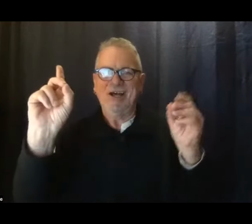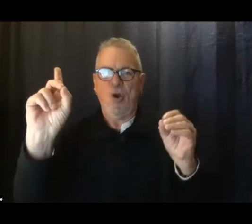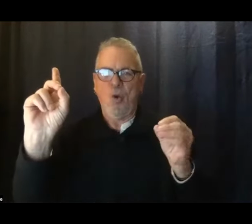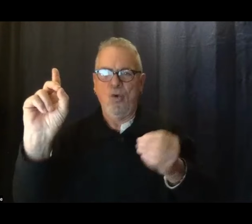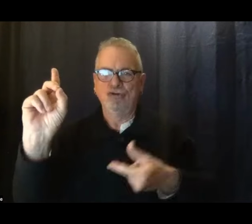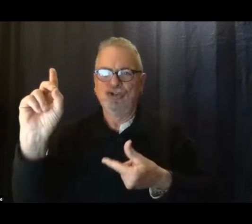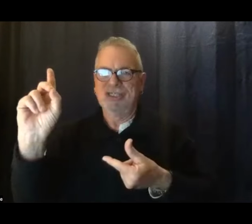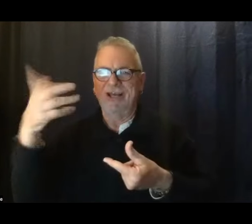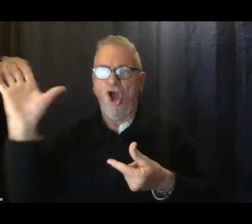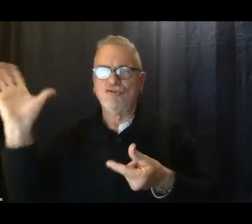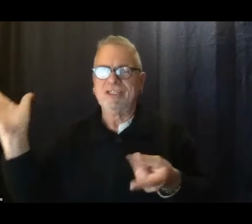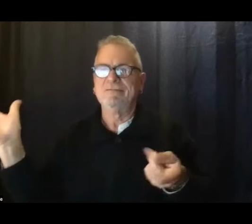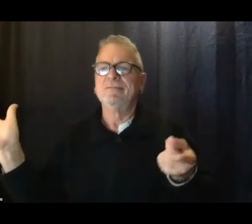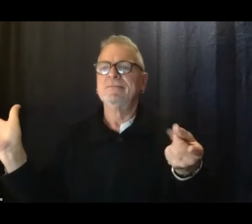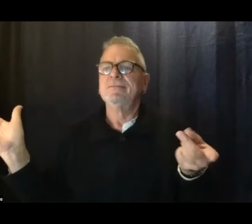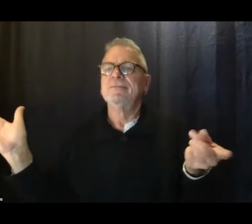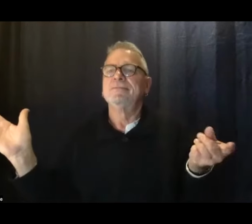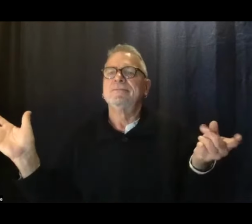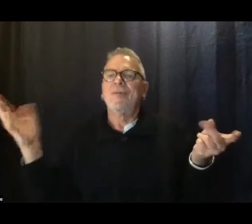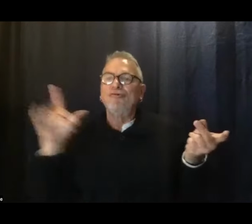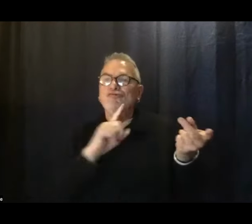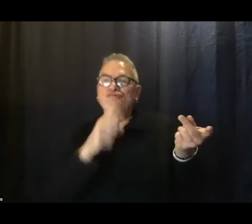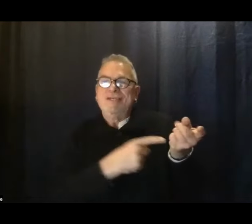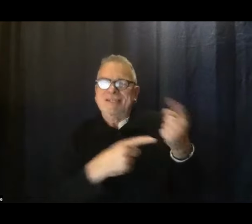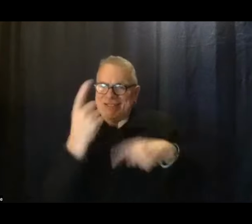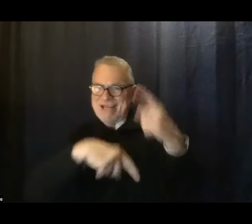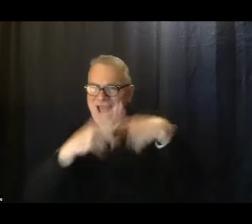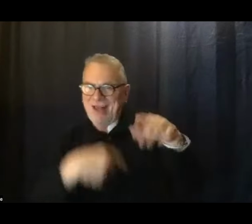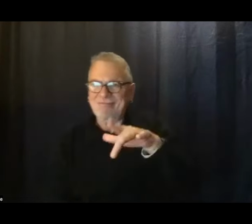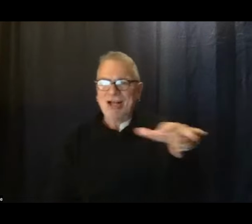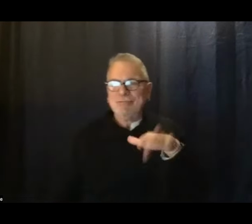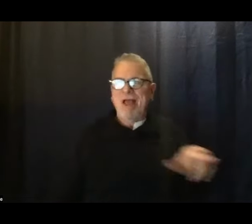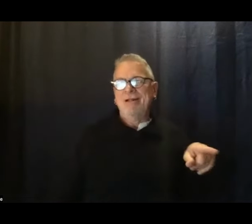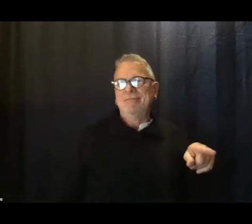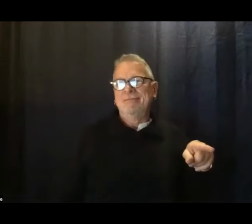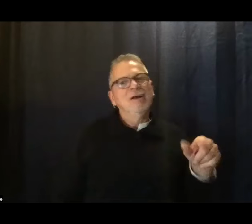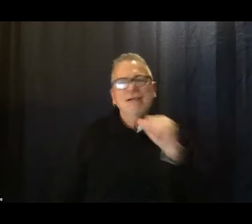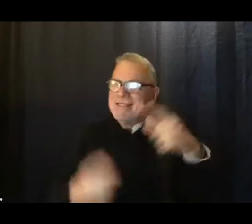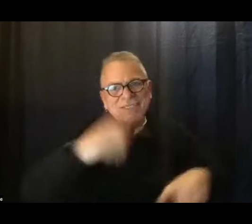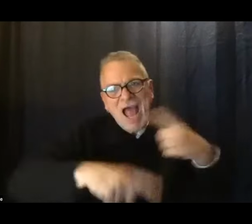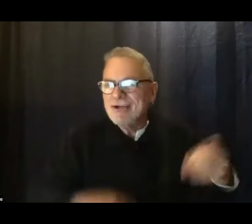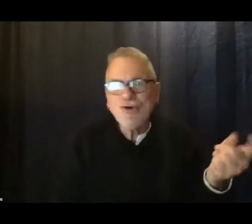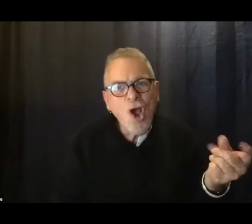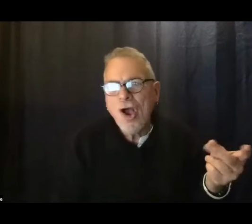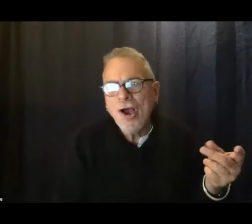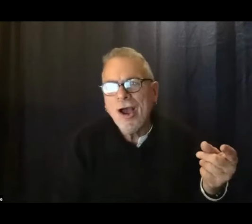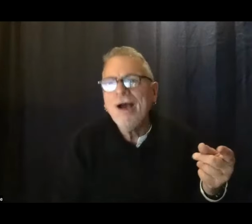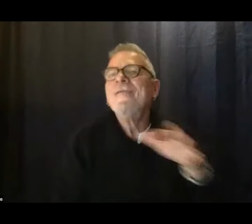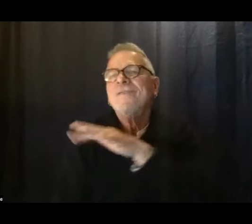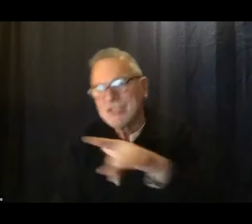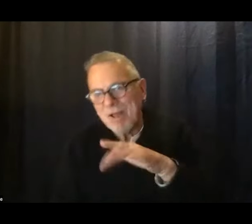So it morphed into how the palm orientation changed, right? It's all in there. The whole word is in